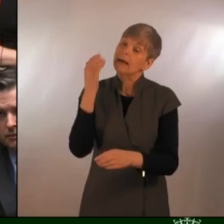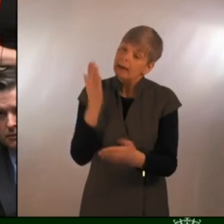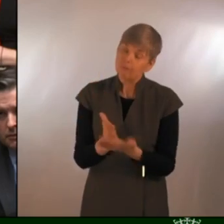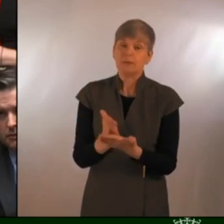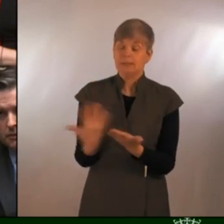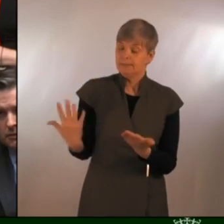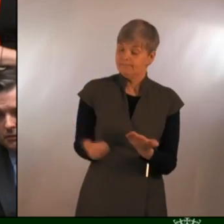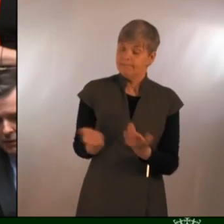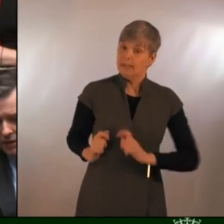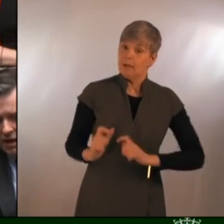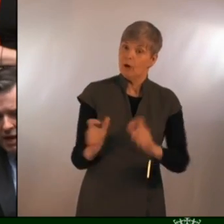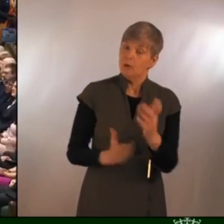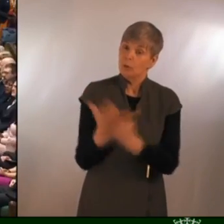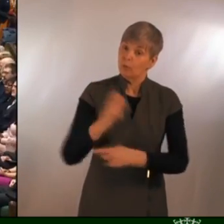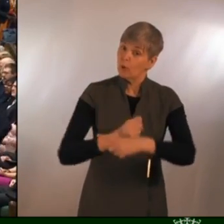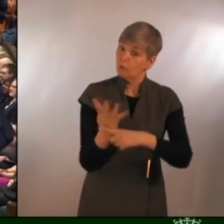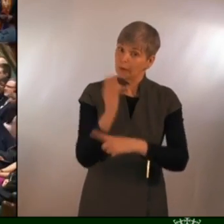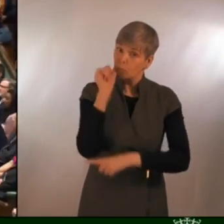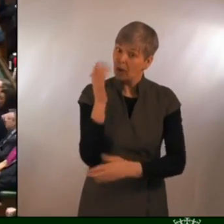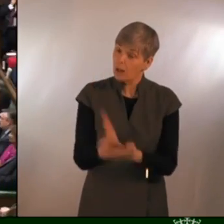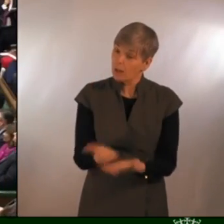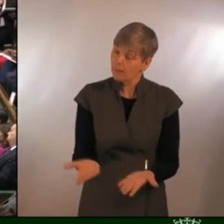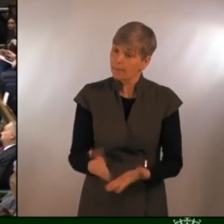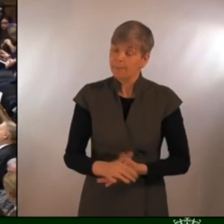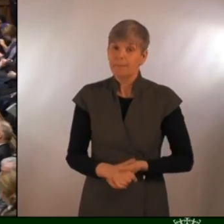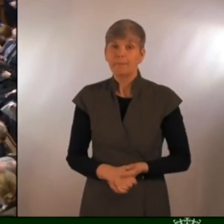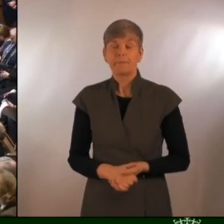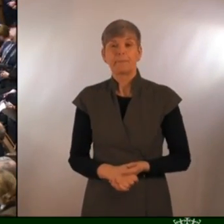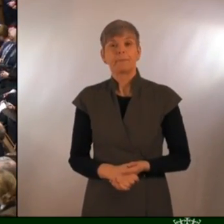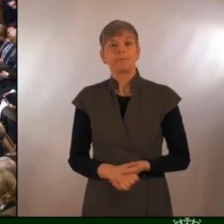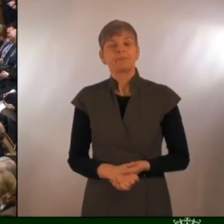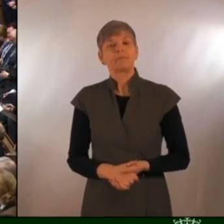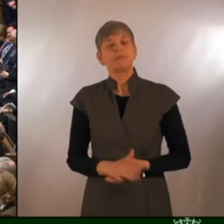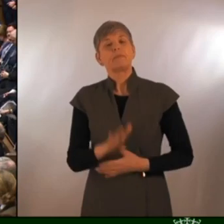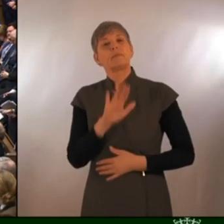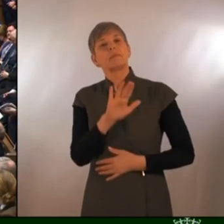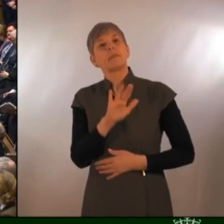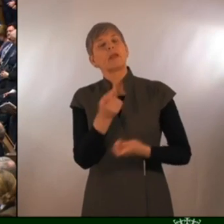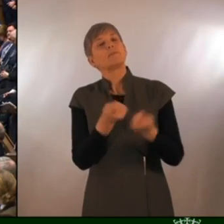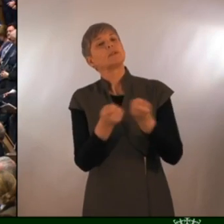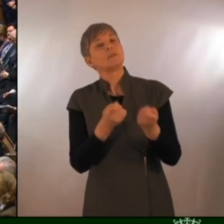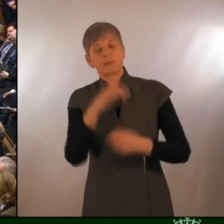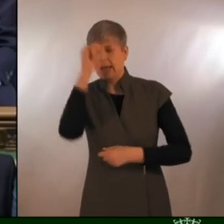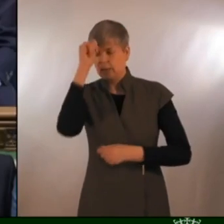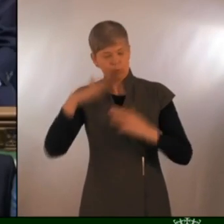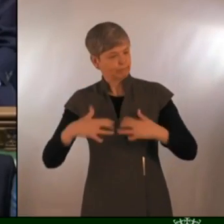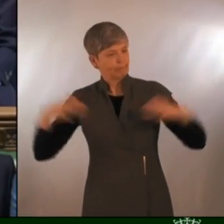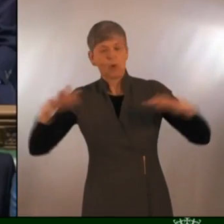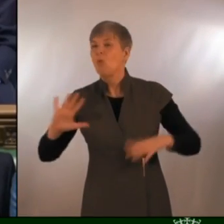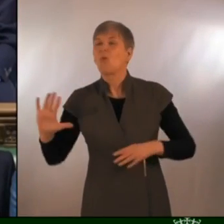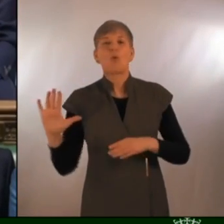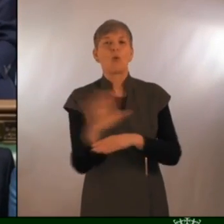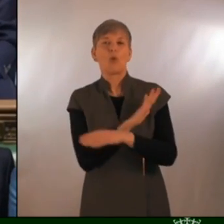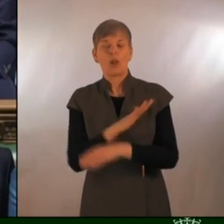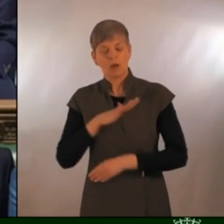help contain the spread of the virus? Prime Minister. Well, Mr. Speaker, I know the whole House will wish to